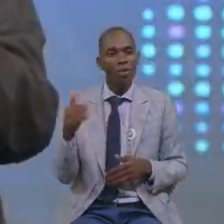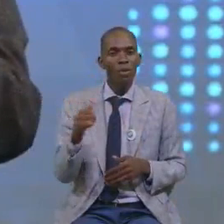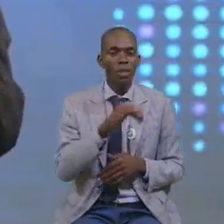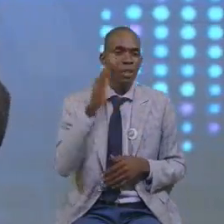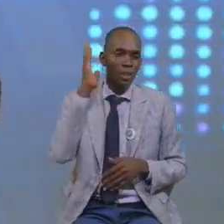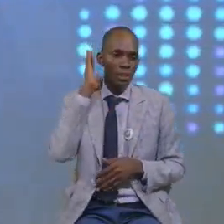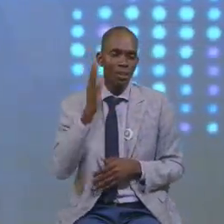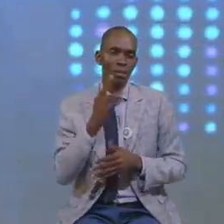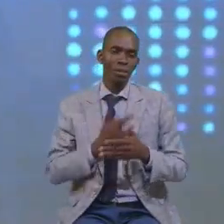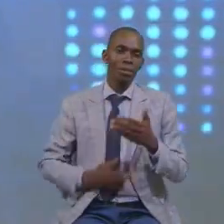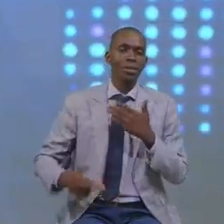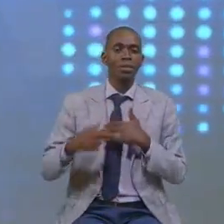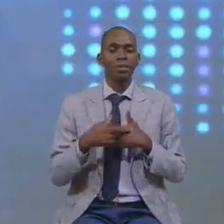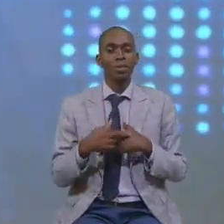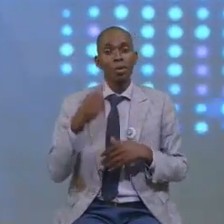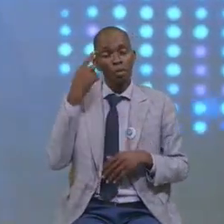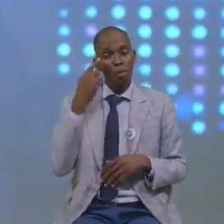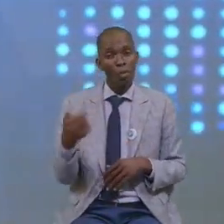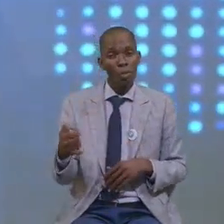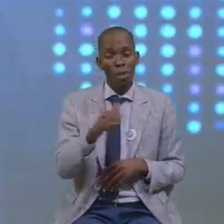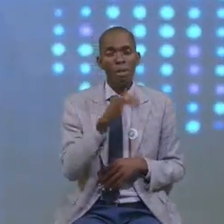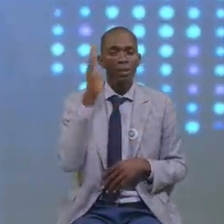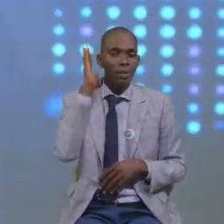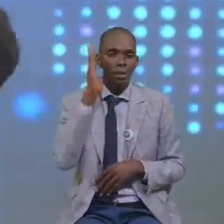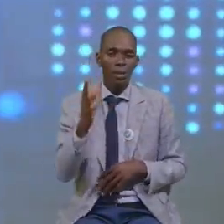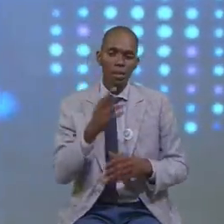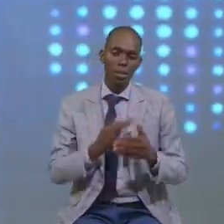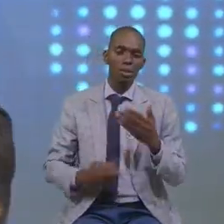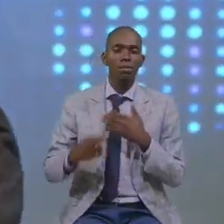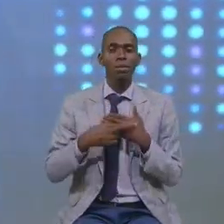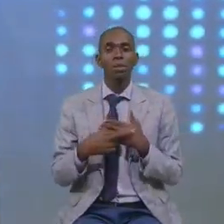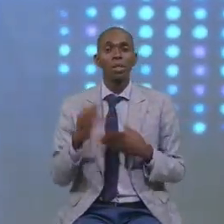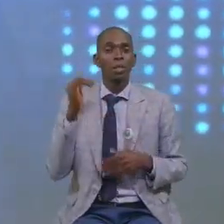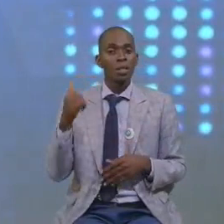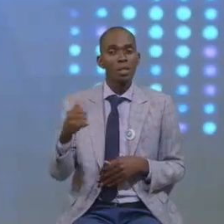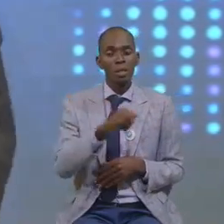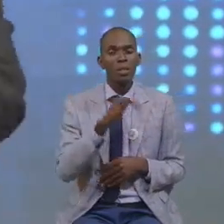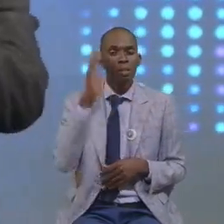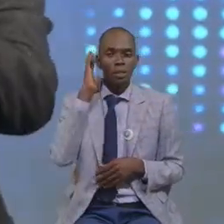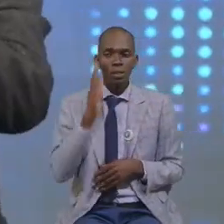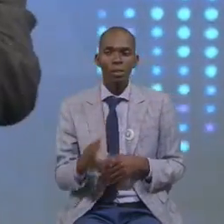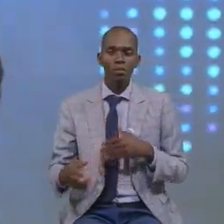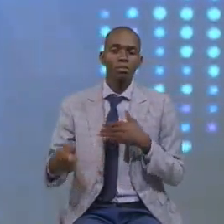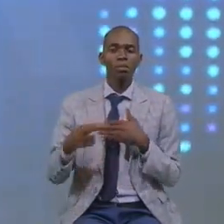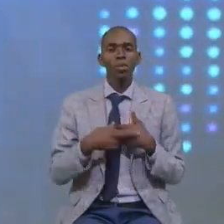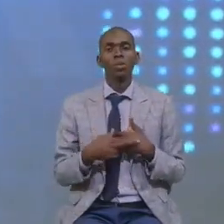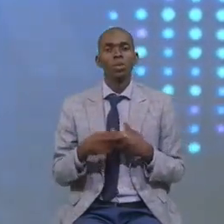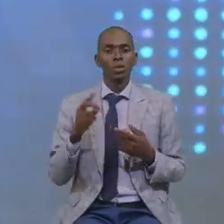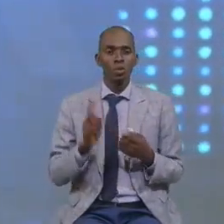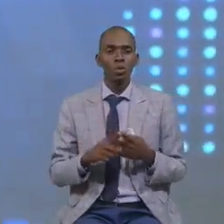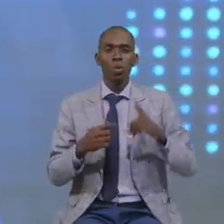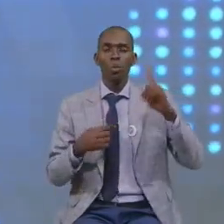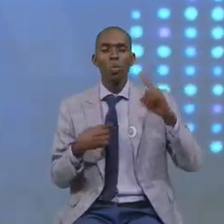return. They shall return. They shall return unto me